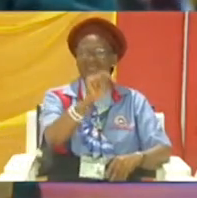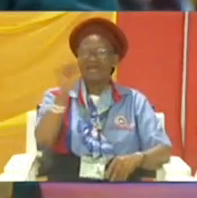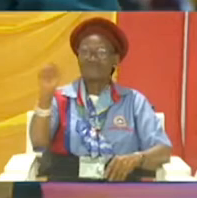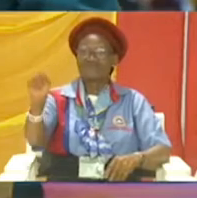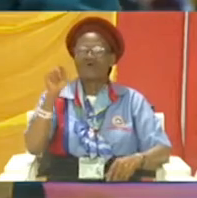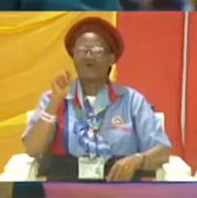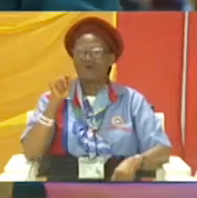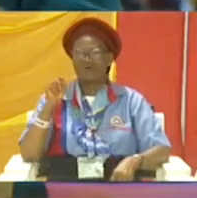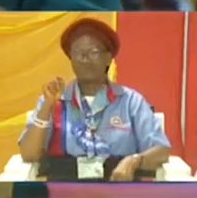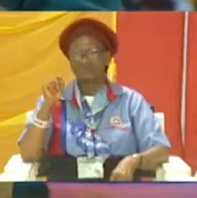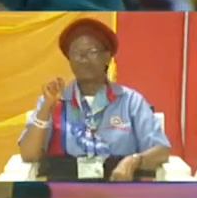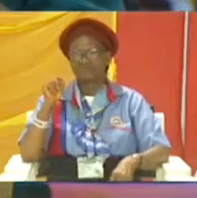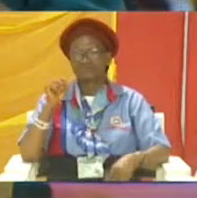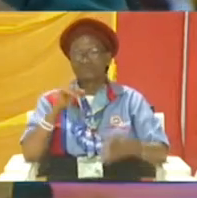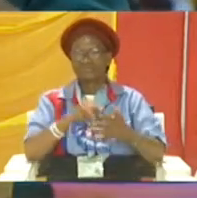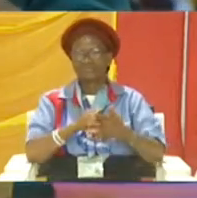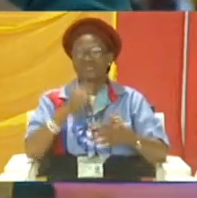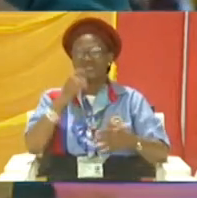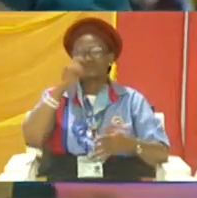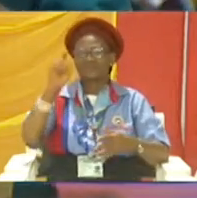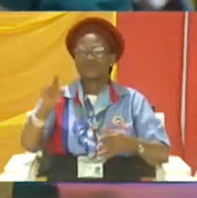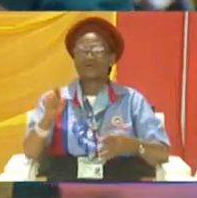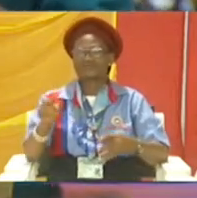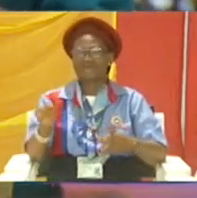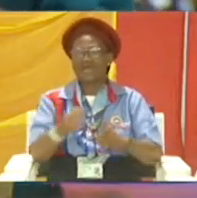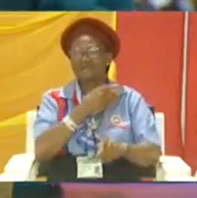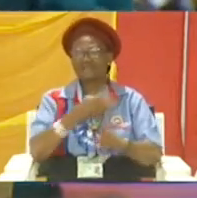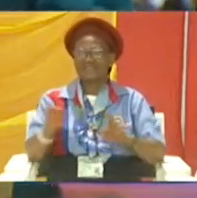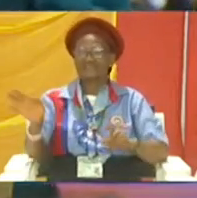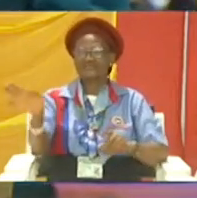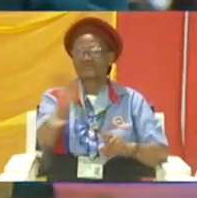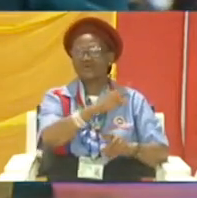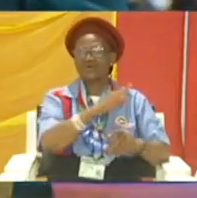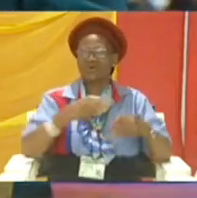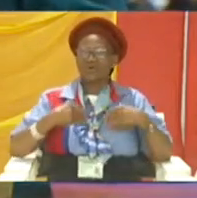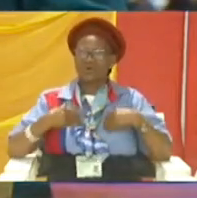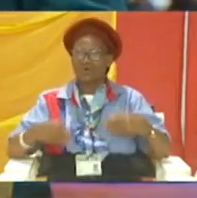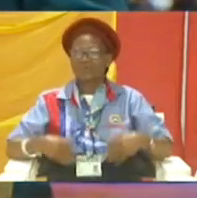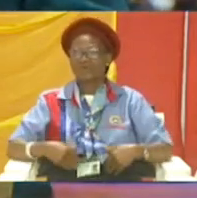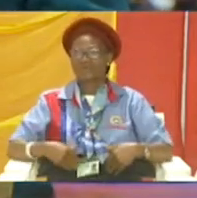therefore, it must affect your body,